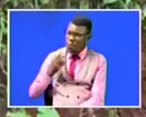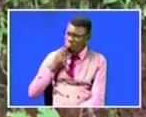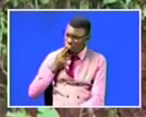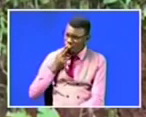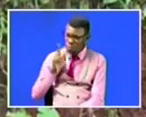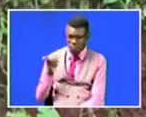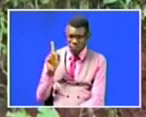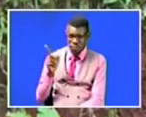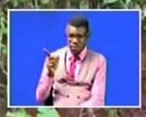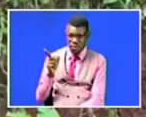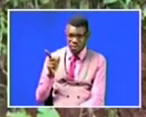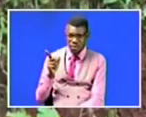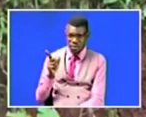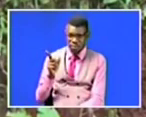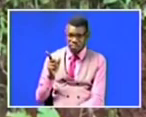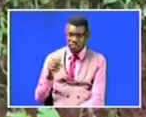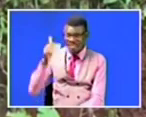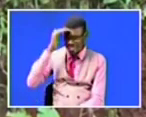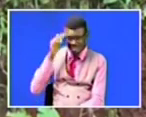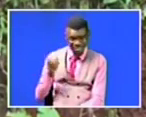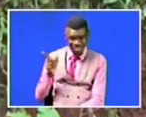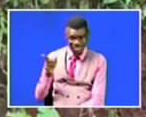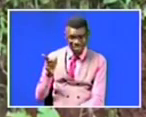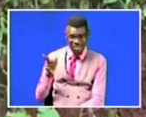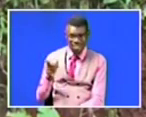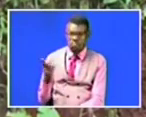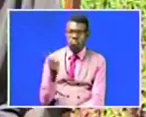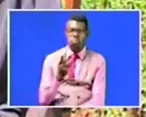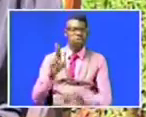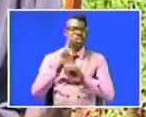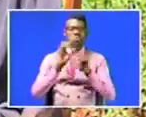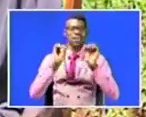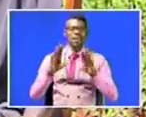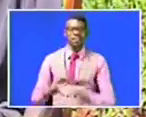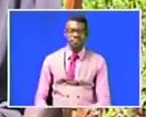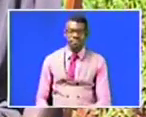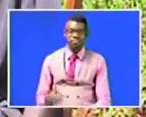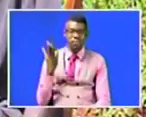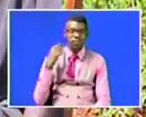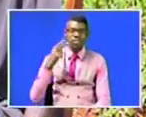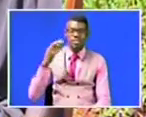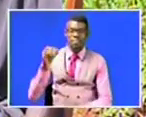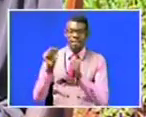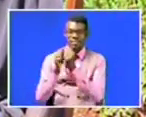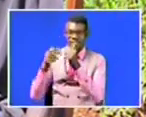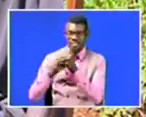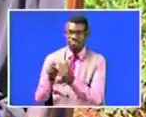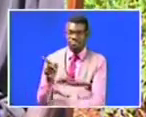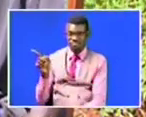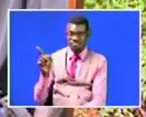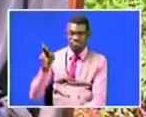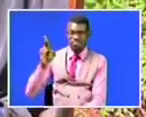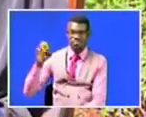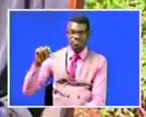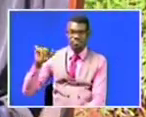sigara? Mama unakunywa pombe? Na hizo vitu zote hatumii. In 2017, Regina began